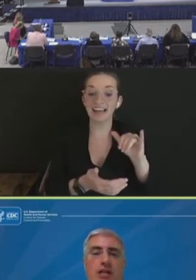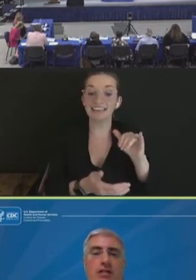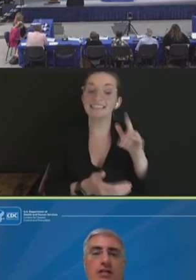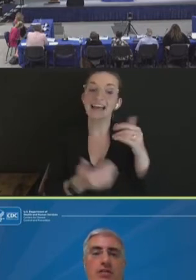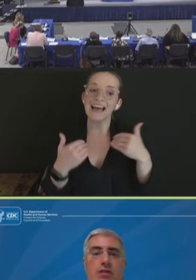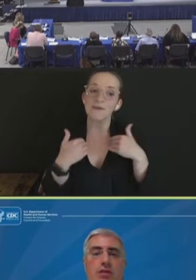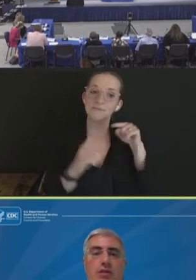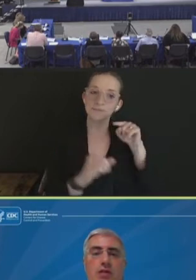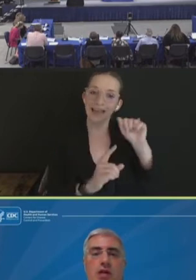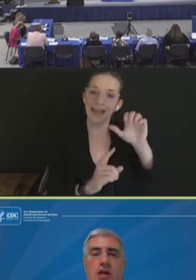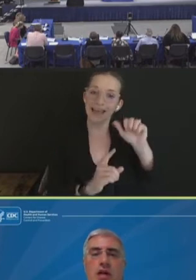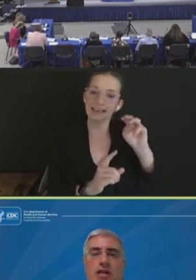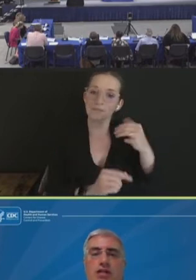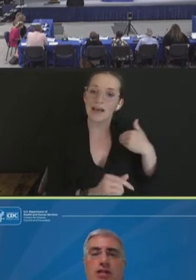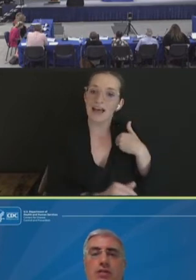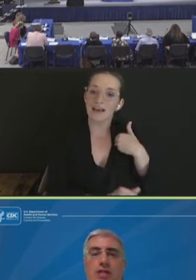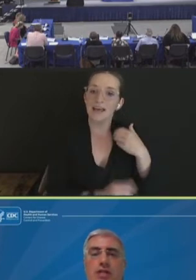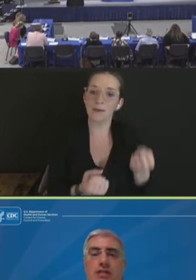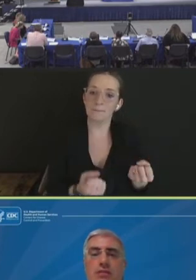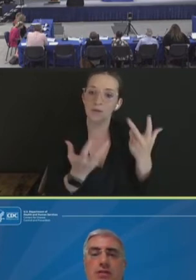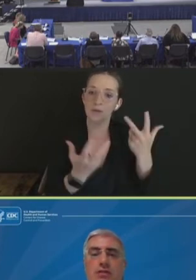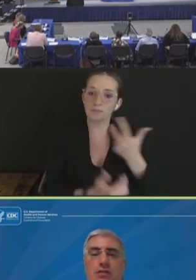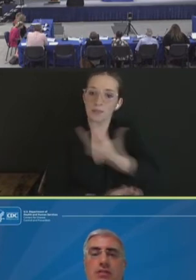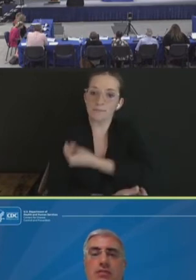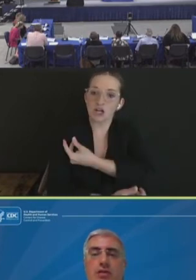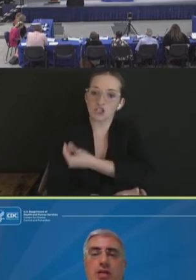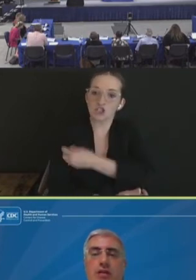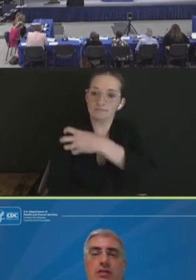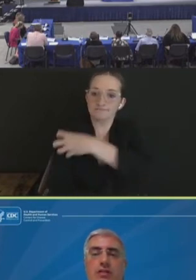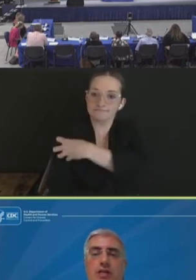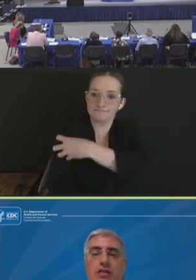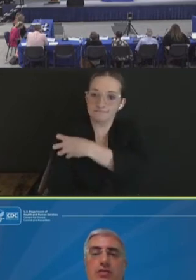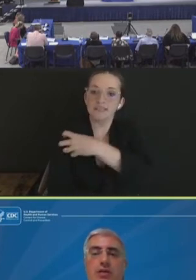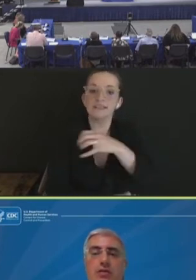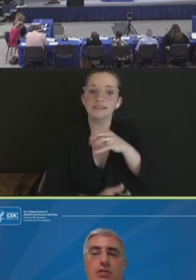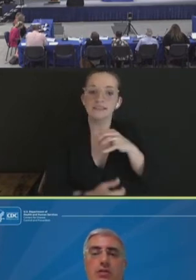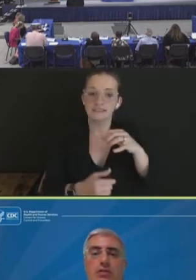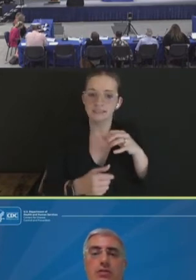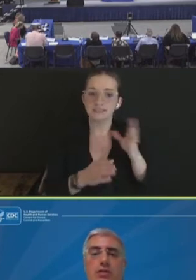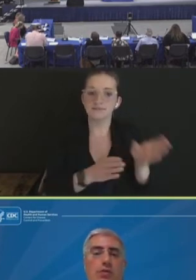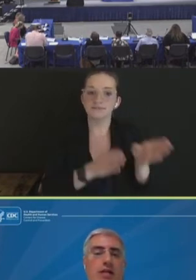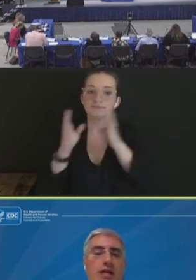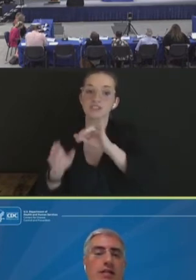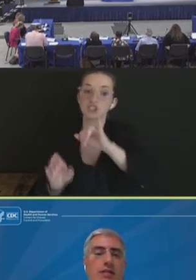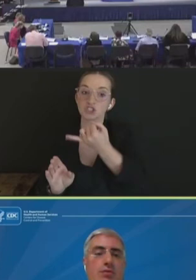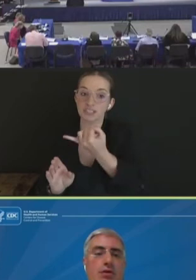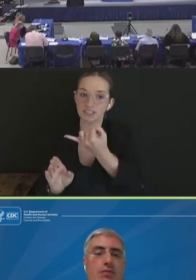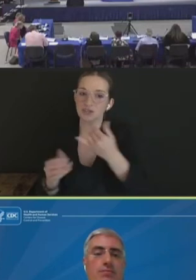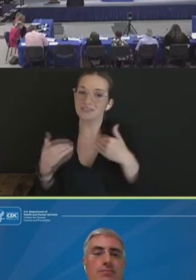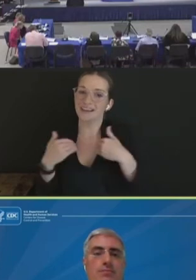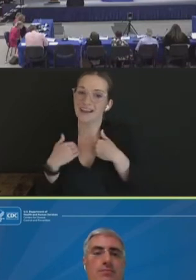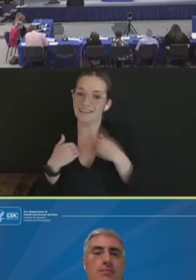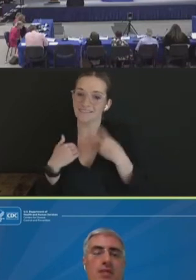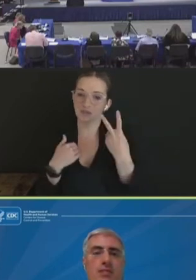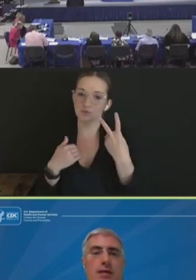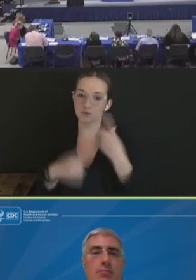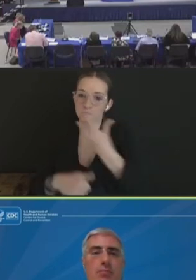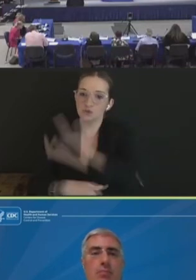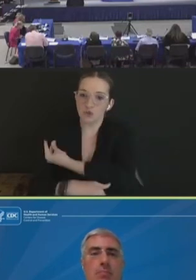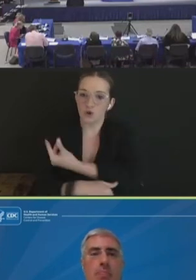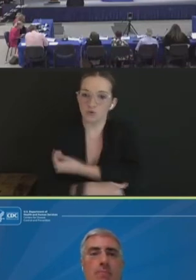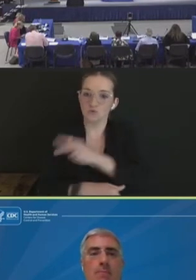in a single dose, and Jynneos is administered subcutaneously in 2 doses, 28 days apart. Next